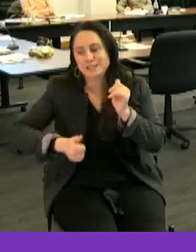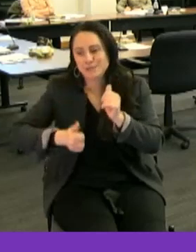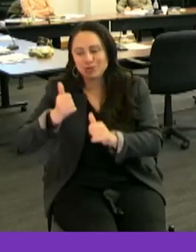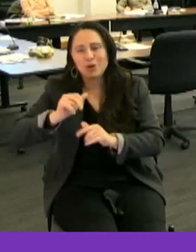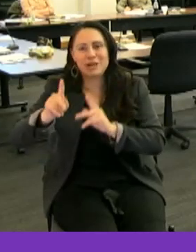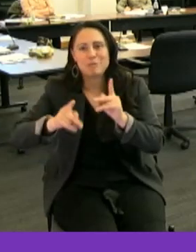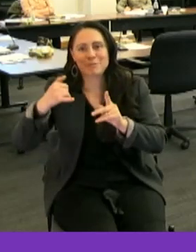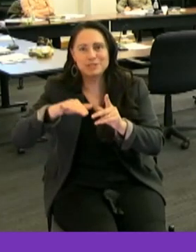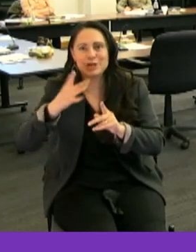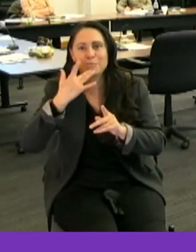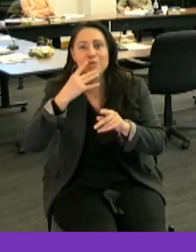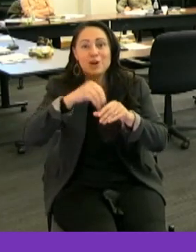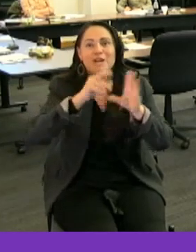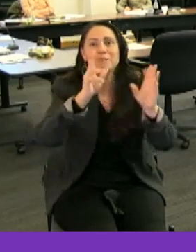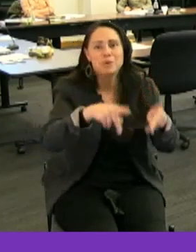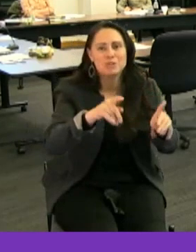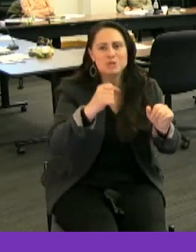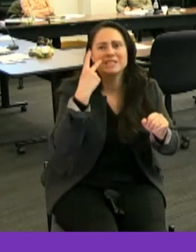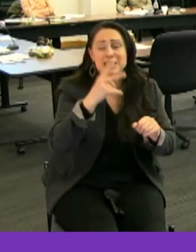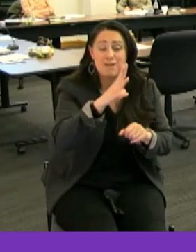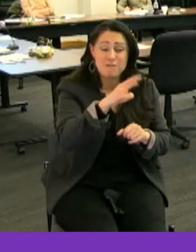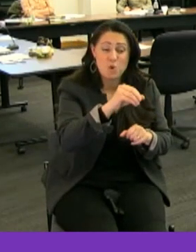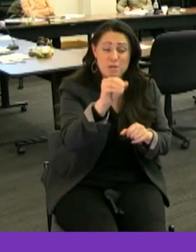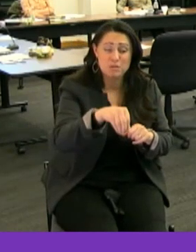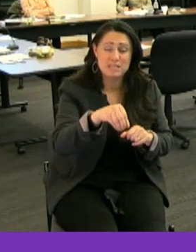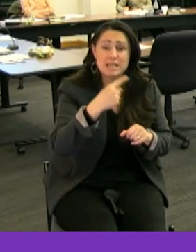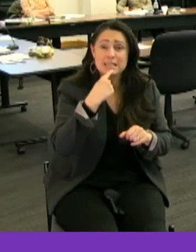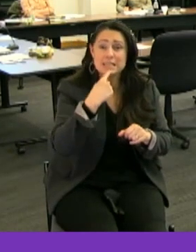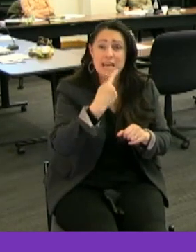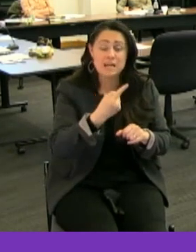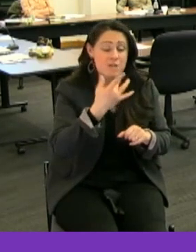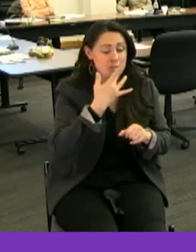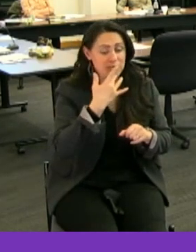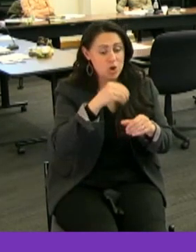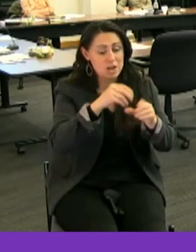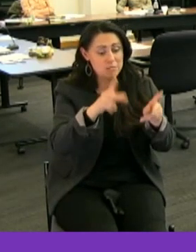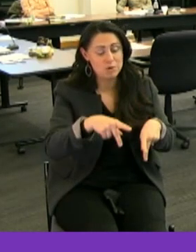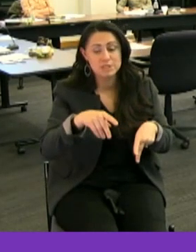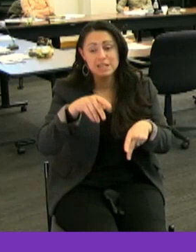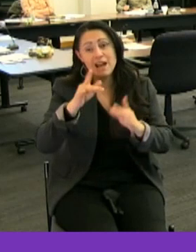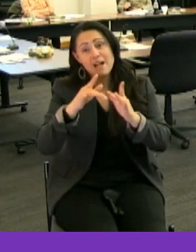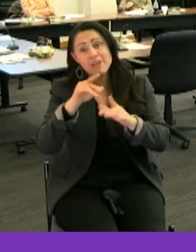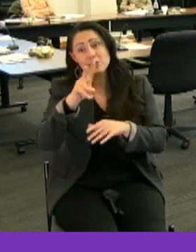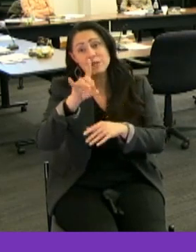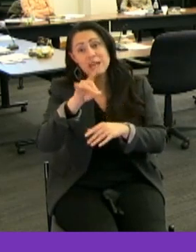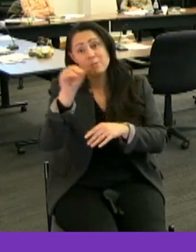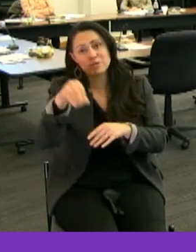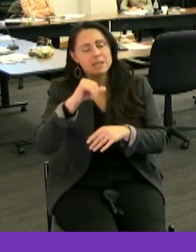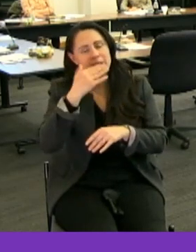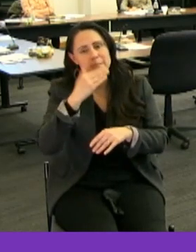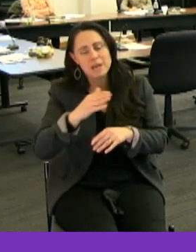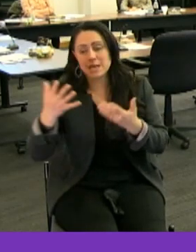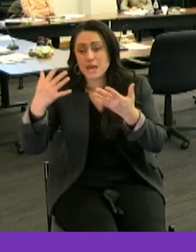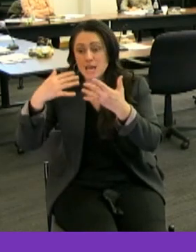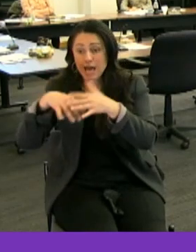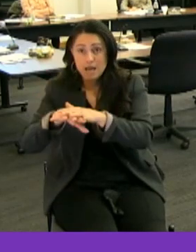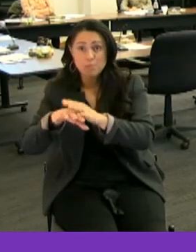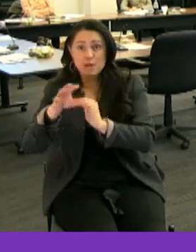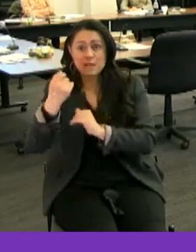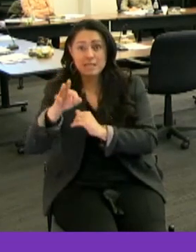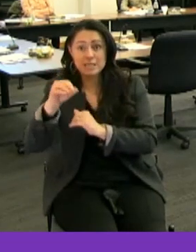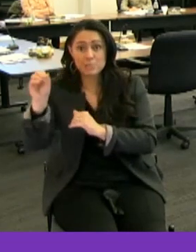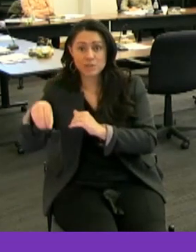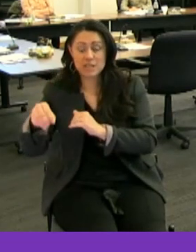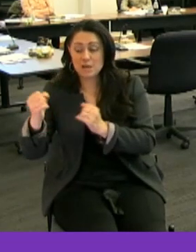majority, people still prefer in-person. As you can see, 40% said in-person, online 28%, not bad. Hybrid, 19%, all